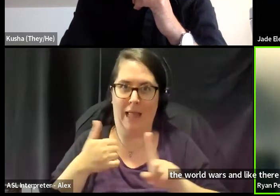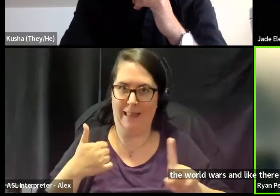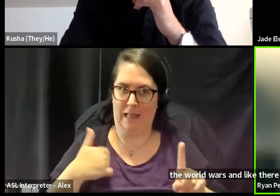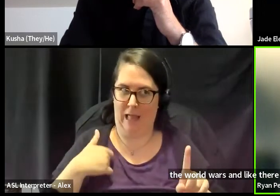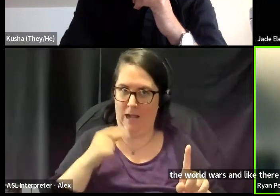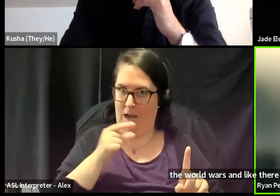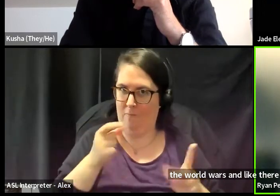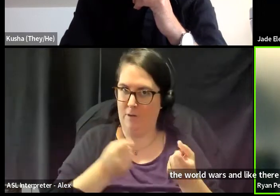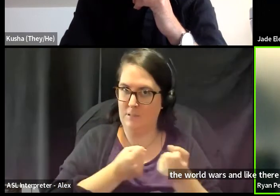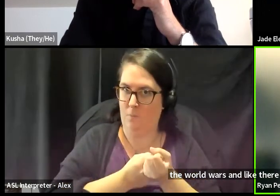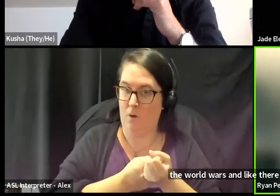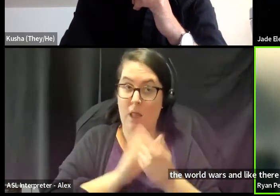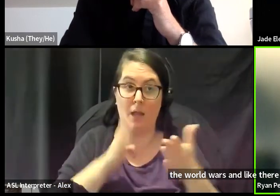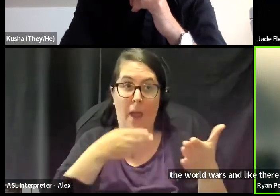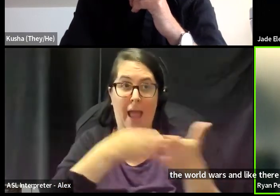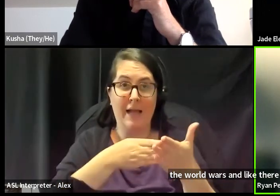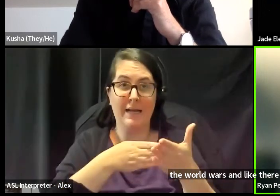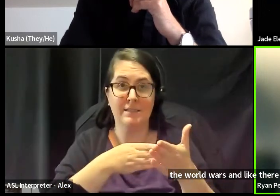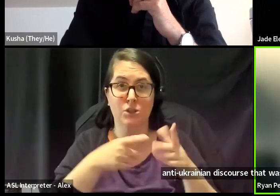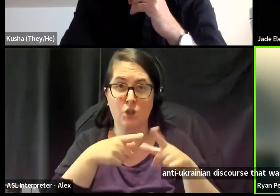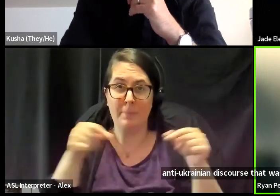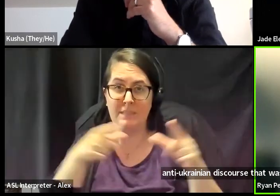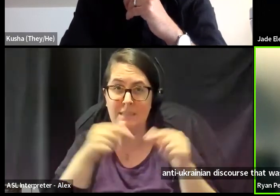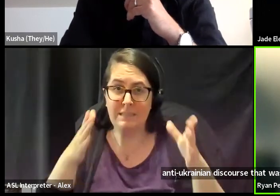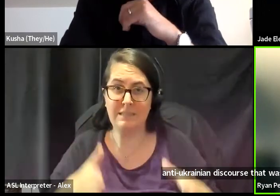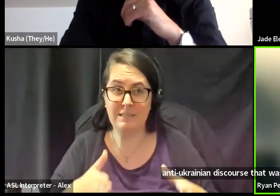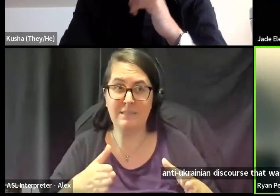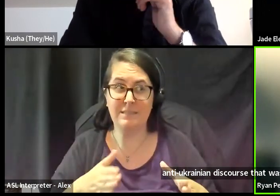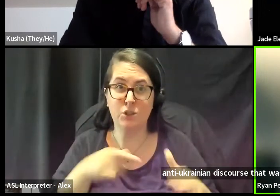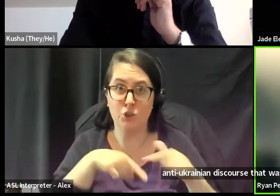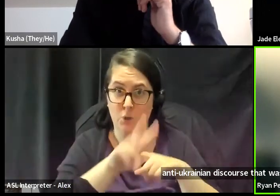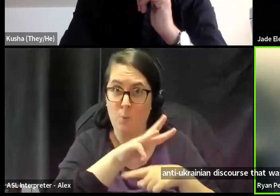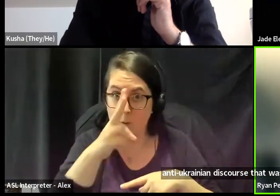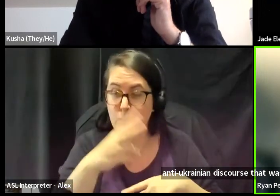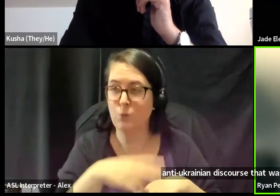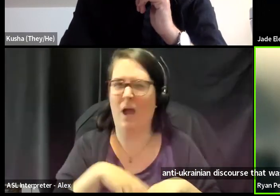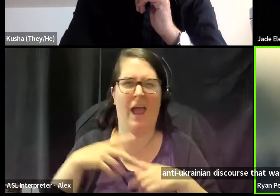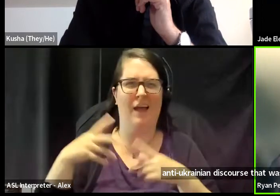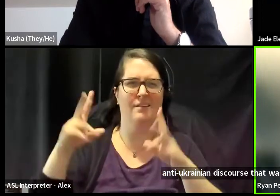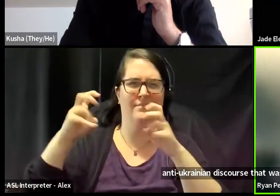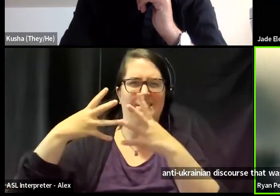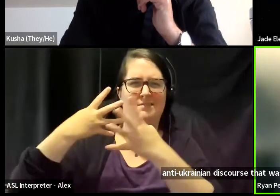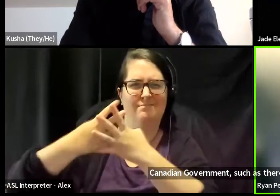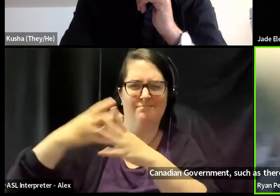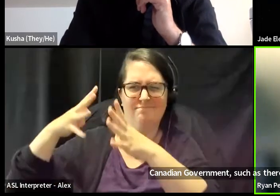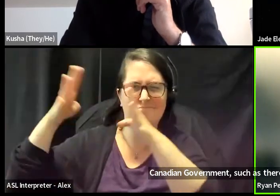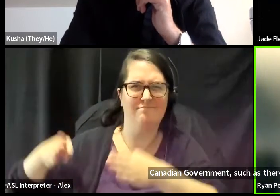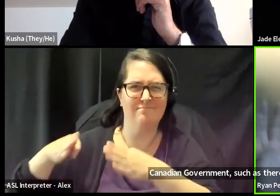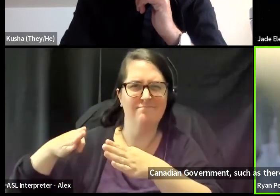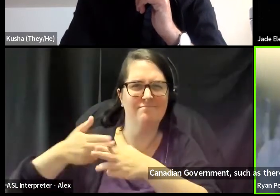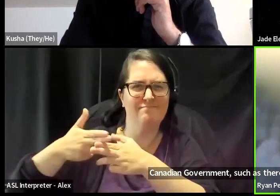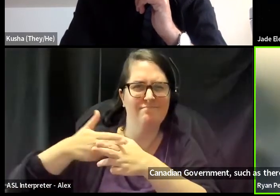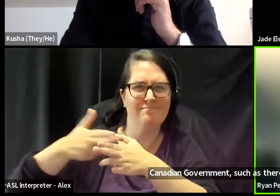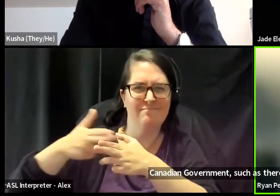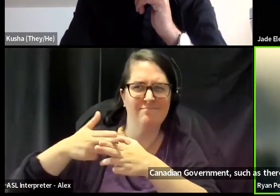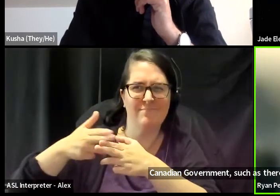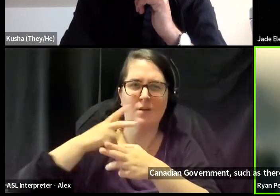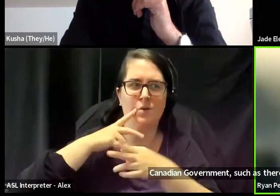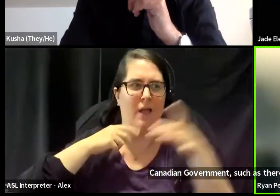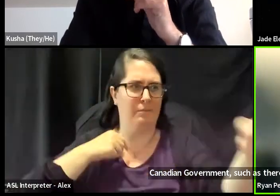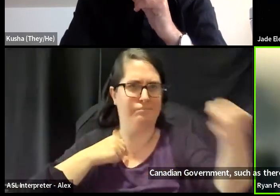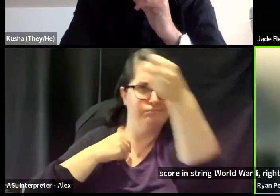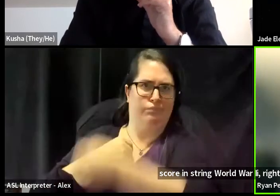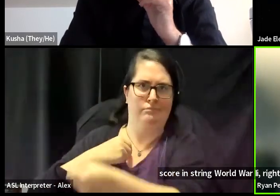such as there was anti-Japanese discourse during World War II, right? Where there were internment camps set up, right? To actually like dislocate